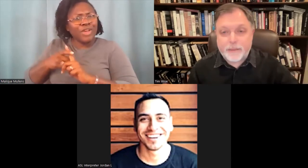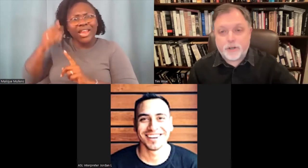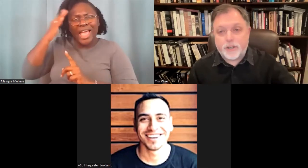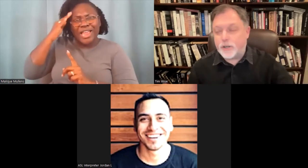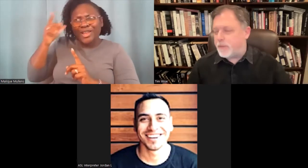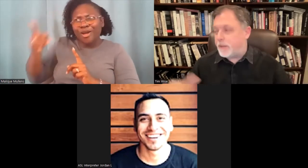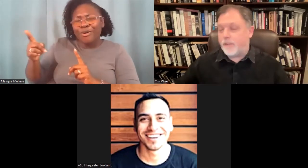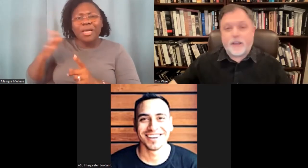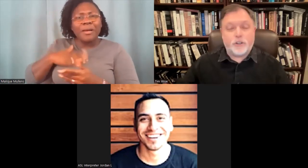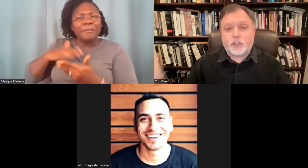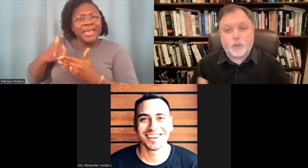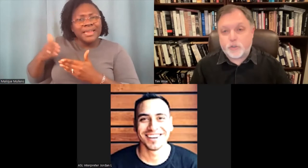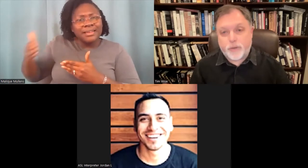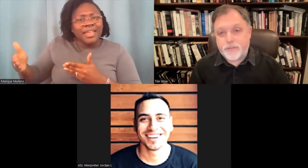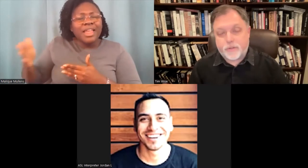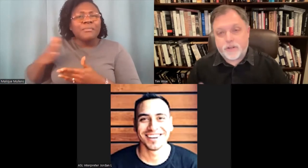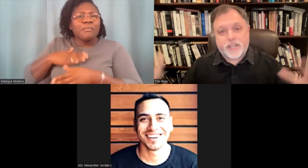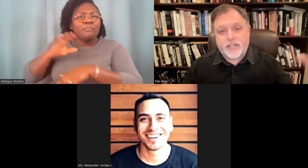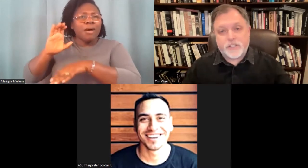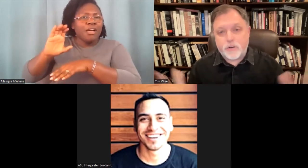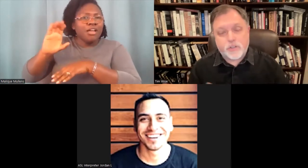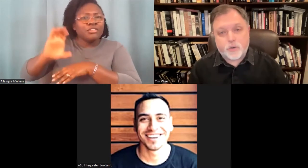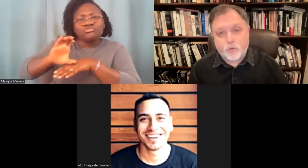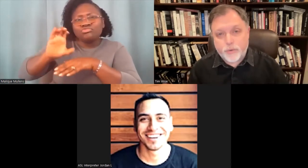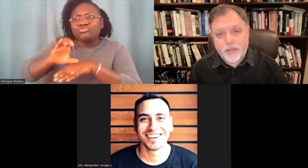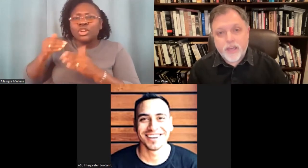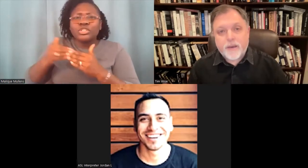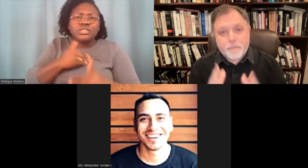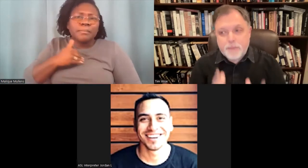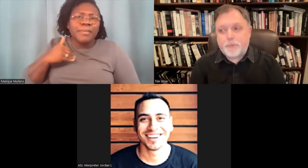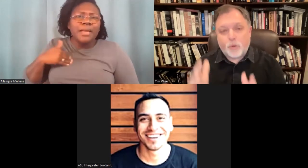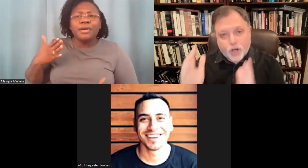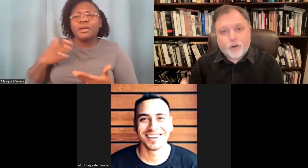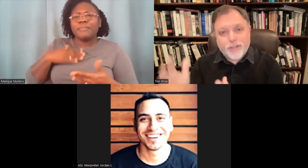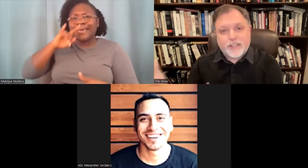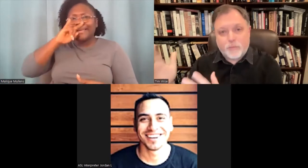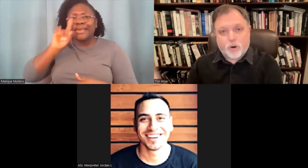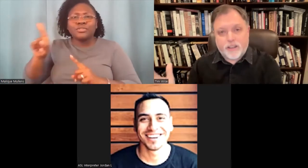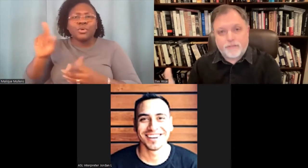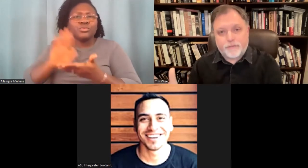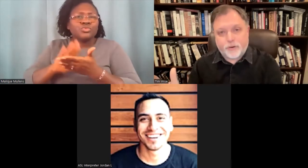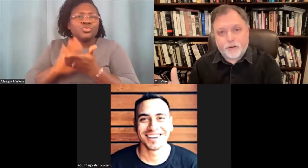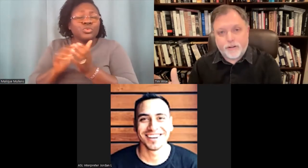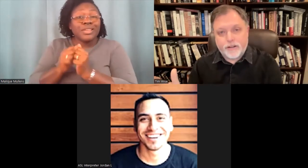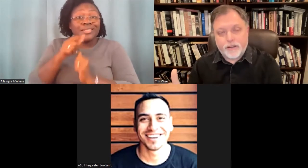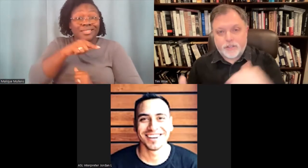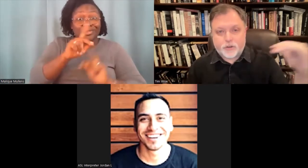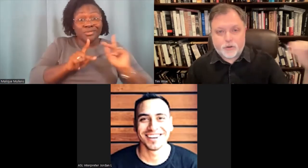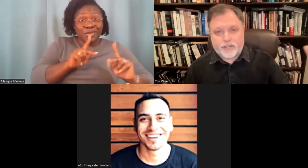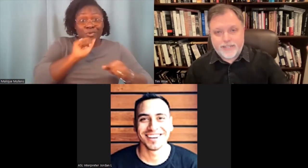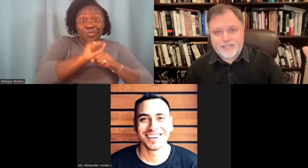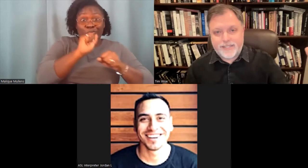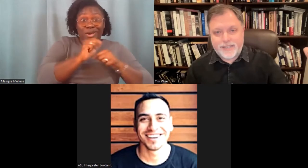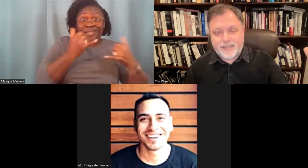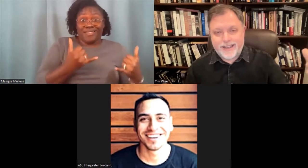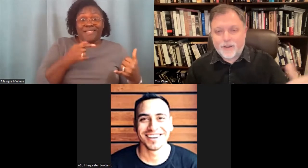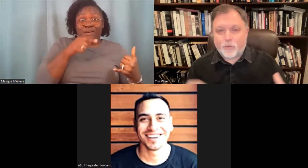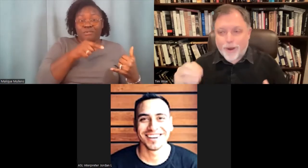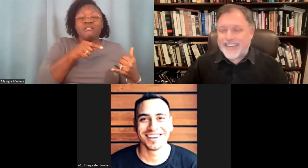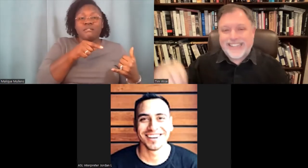from the neighborhood or people they go to church with or their kids go to school with, people currently working for a certain